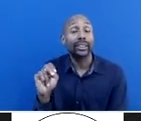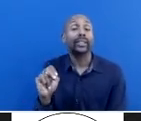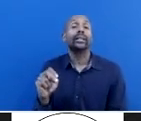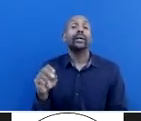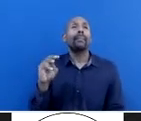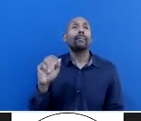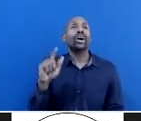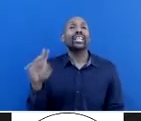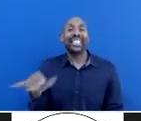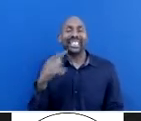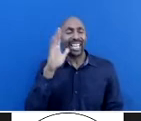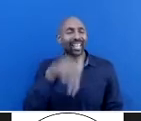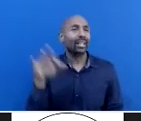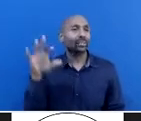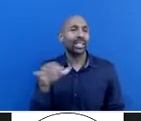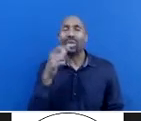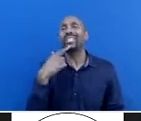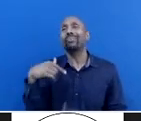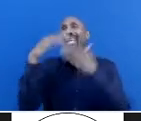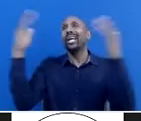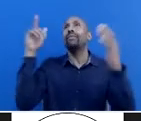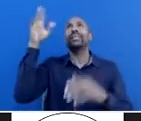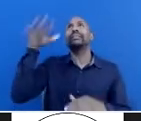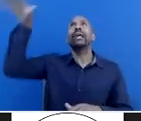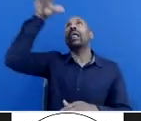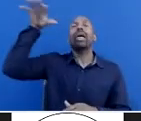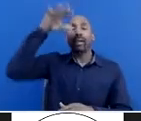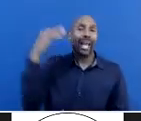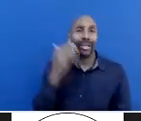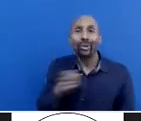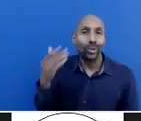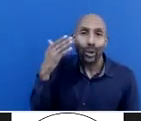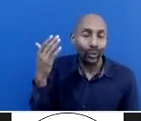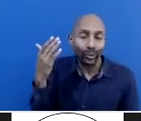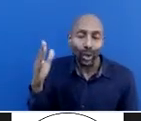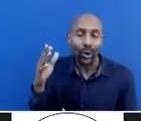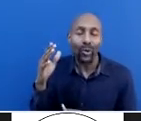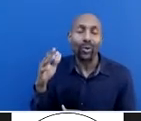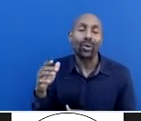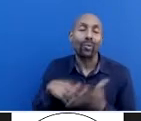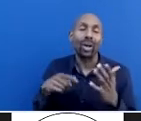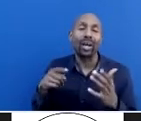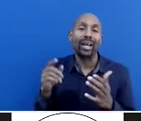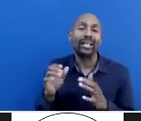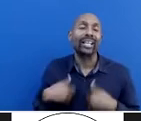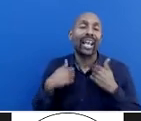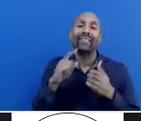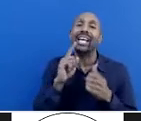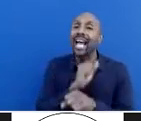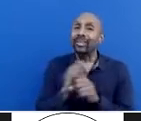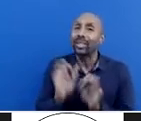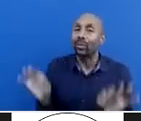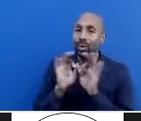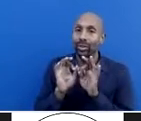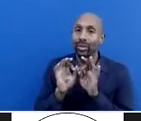heaven, is above the earth. I know that you don't know what life is really worth, right? Don't keep talking to us about a God